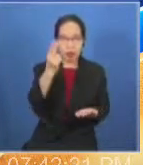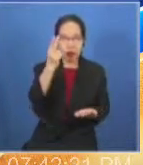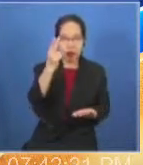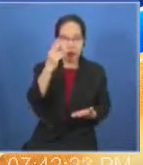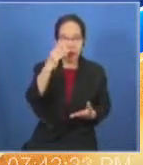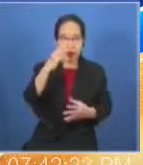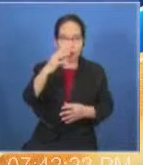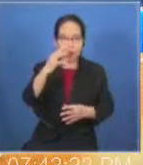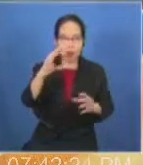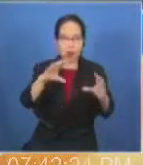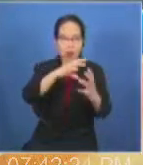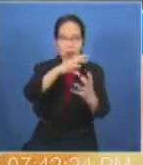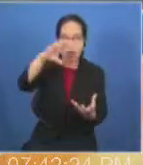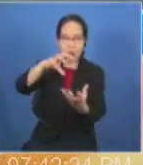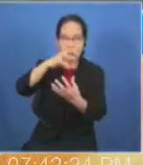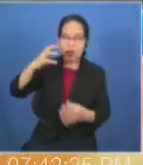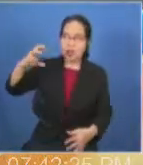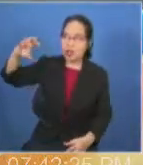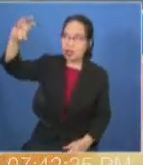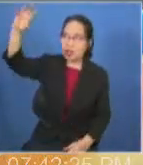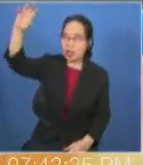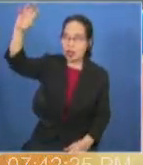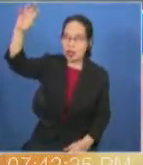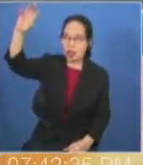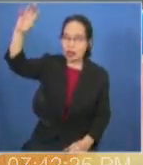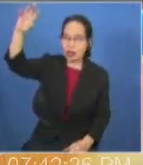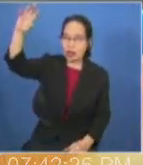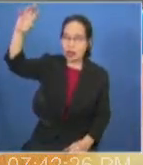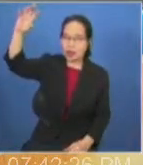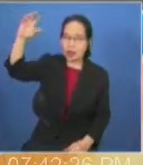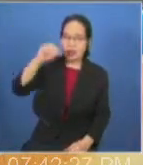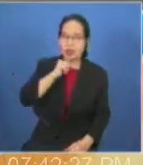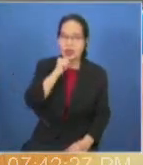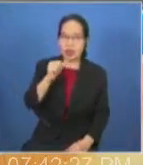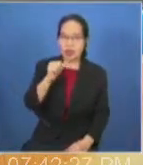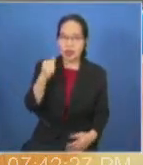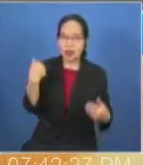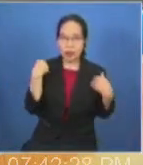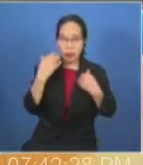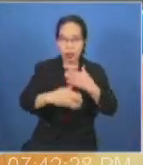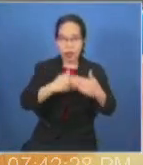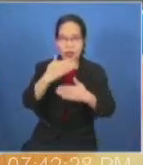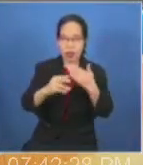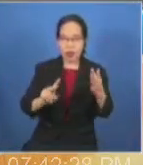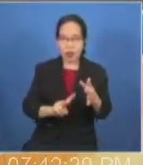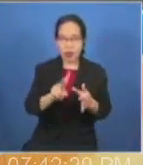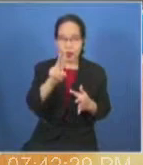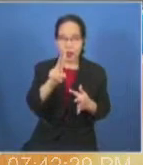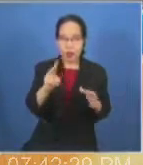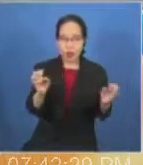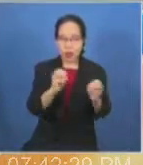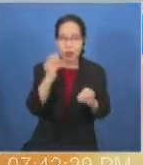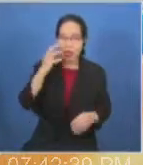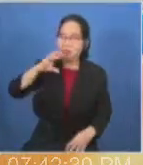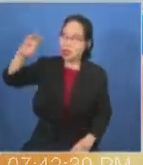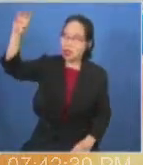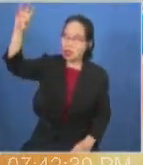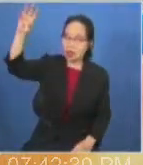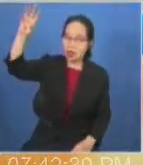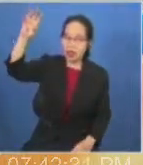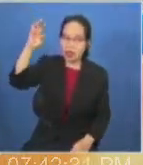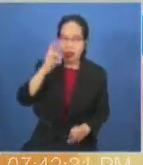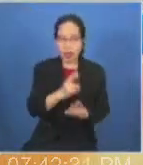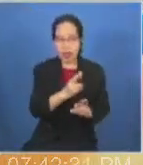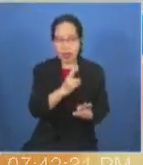So what made that cloud or mist go up? The sun. There won't be the process of evaporation without